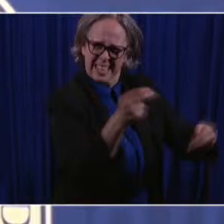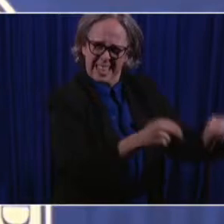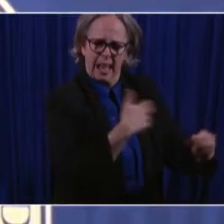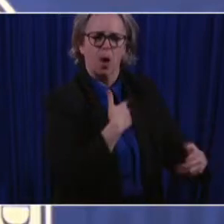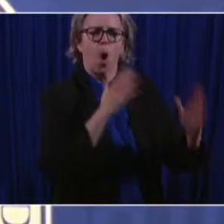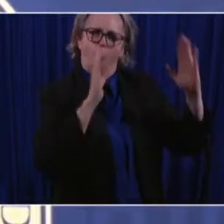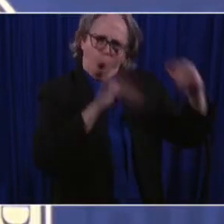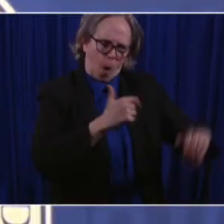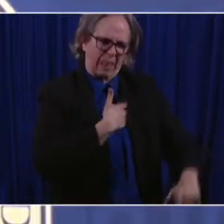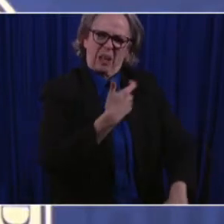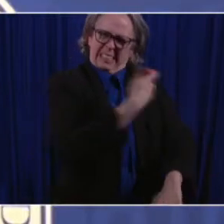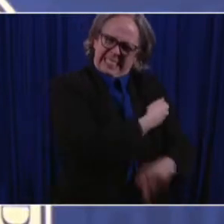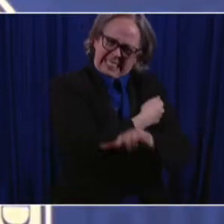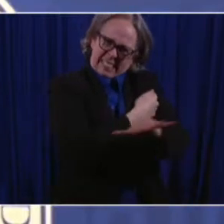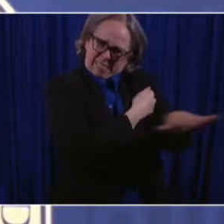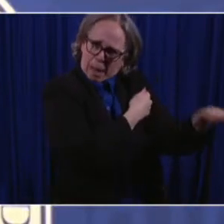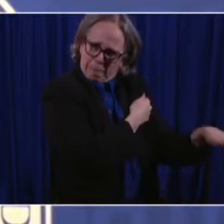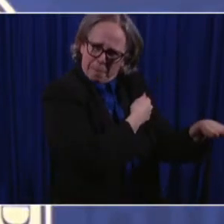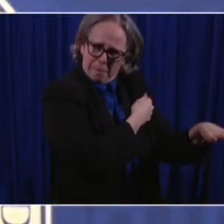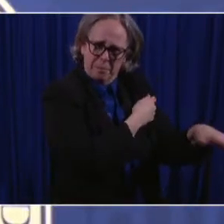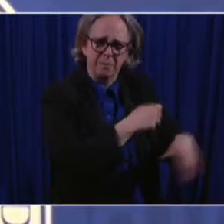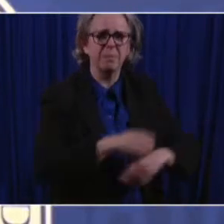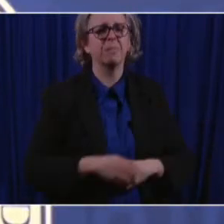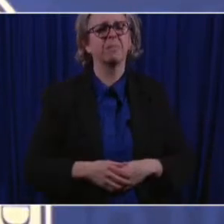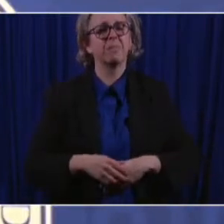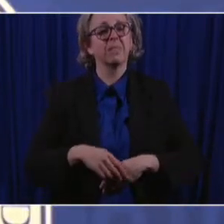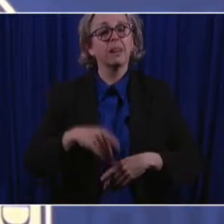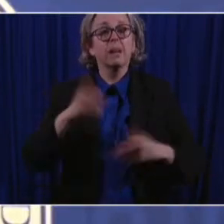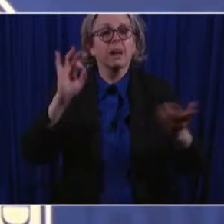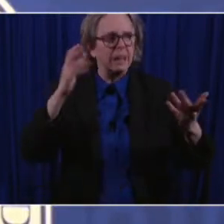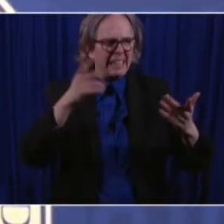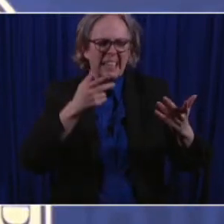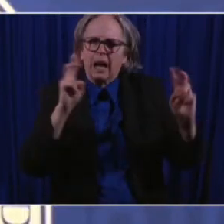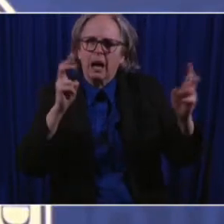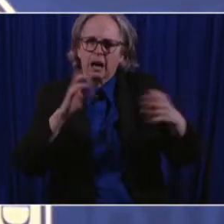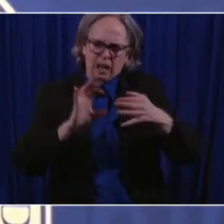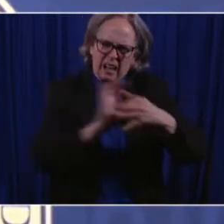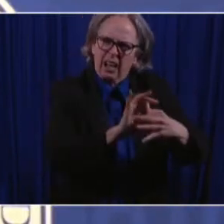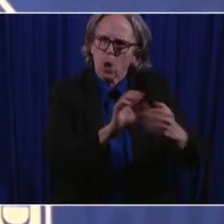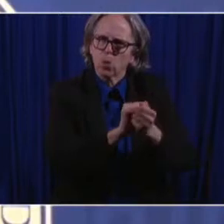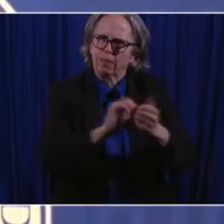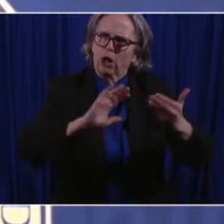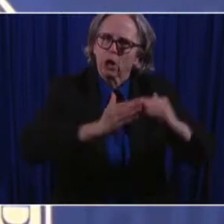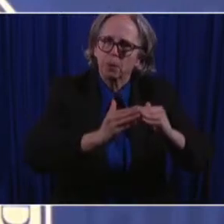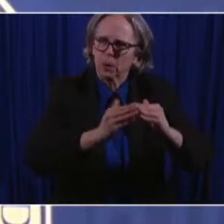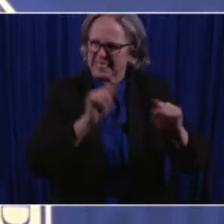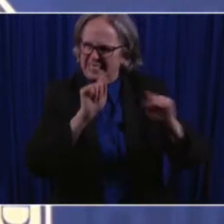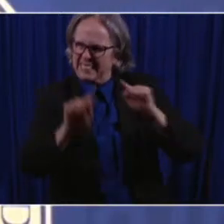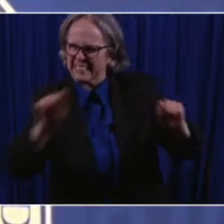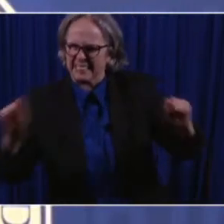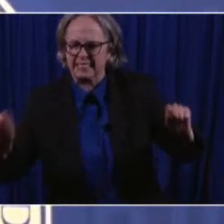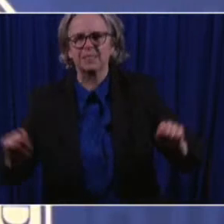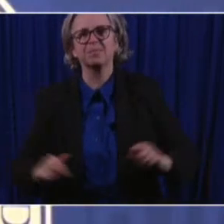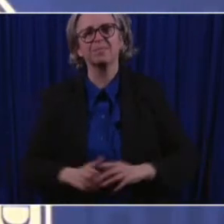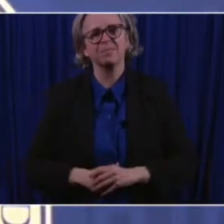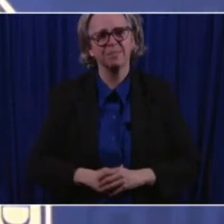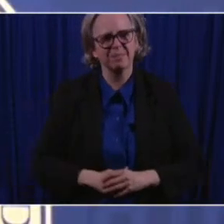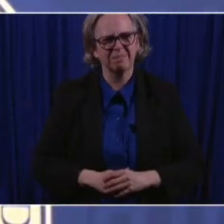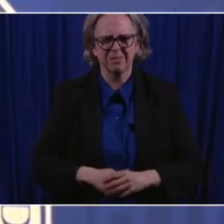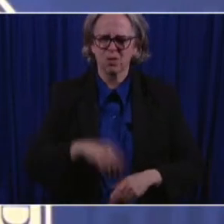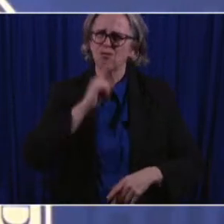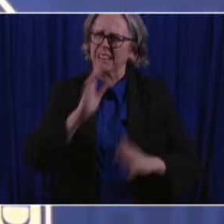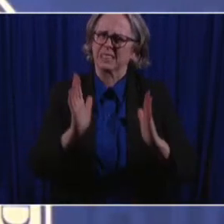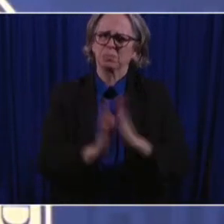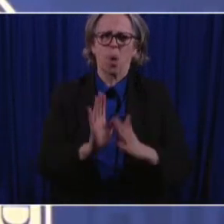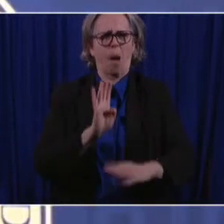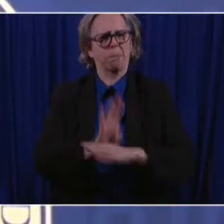done, to be able then to look at the community setting around it. Because again, small business is extremely important in so many ways, but they're inside of those community